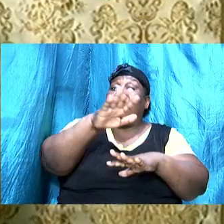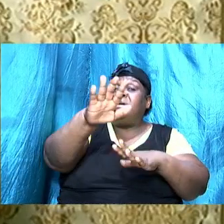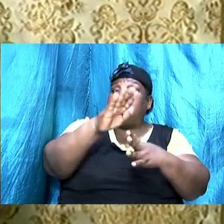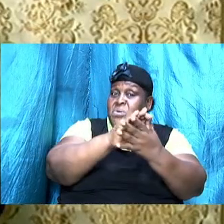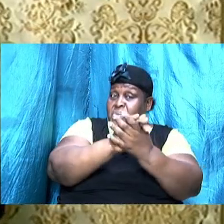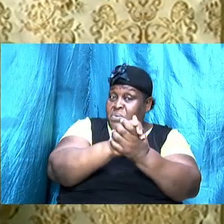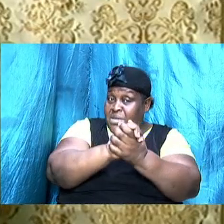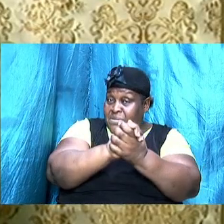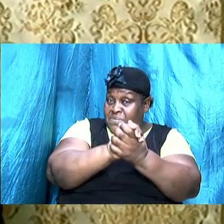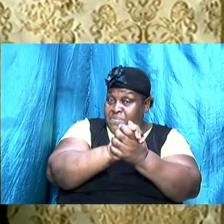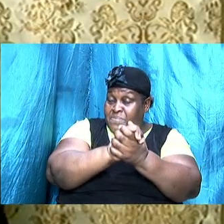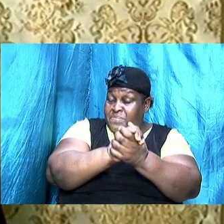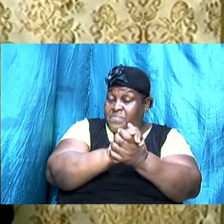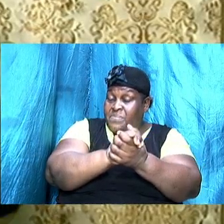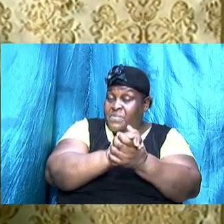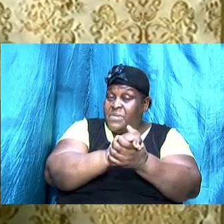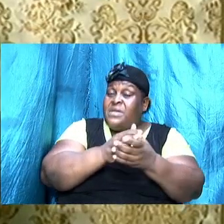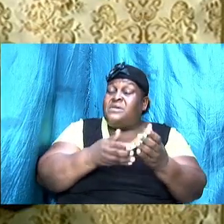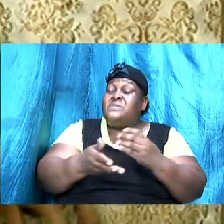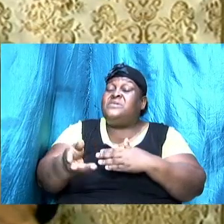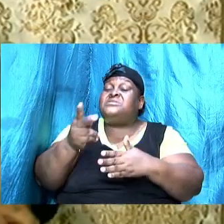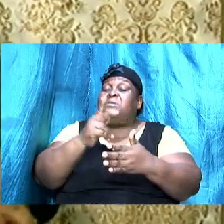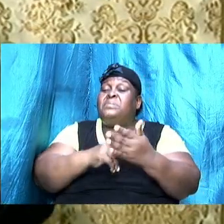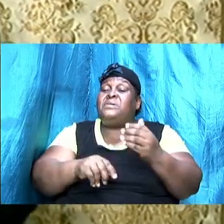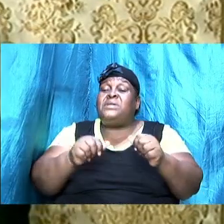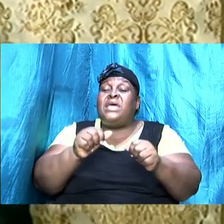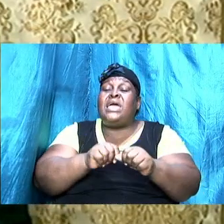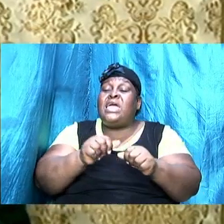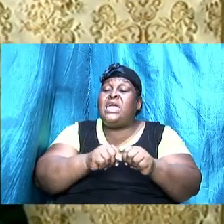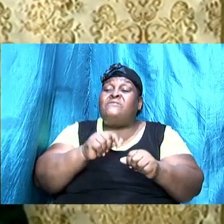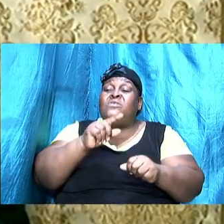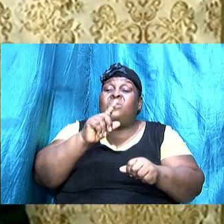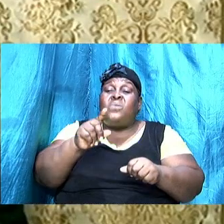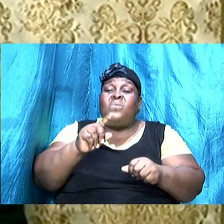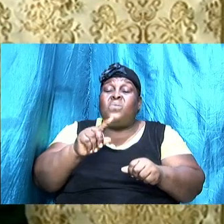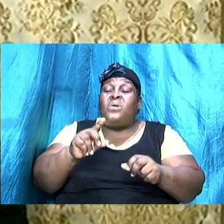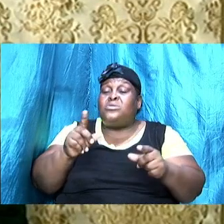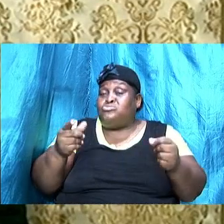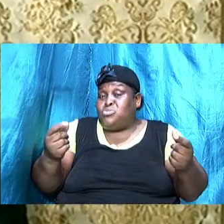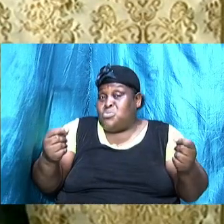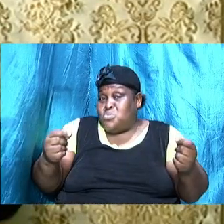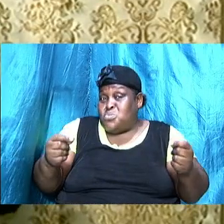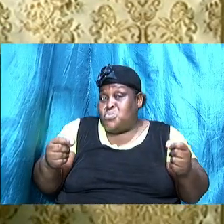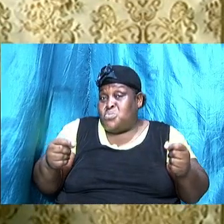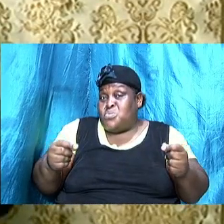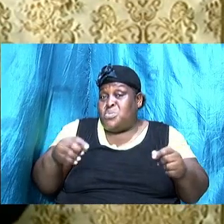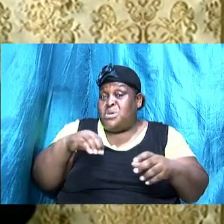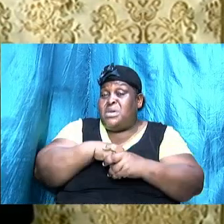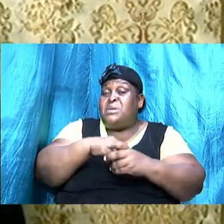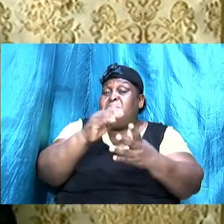So there is a part that everybody play here on earth. But there is another part that heaven itself